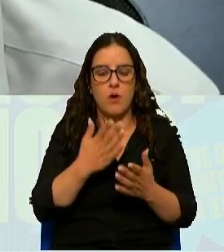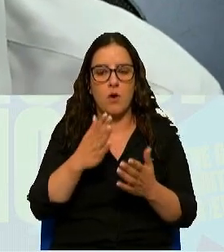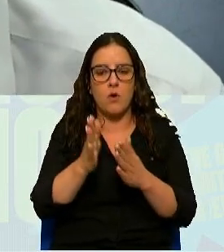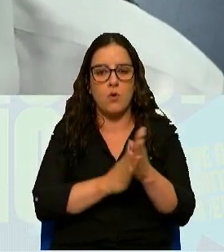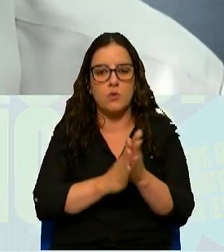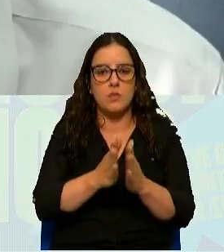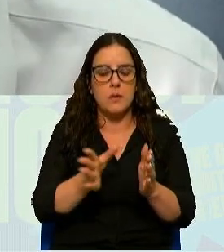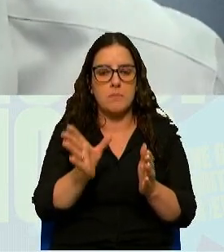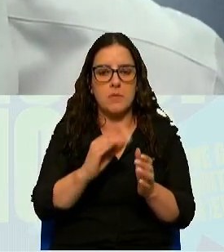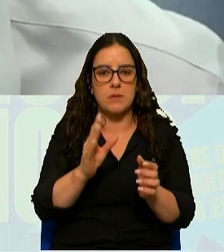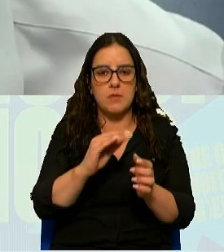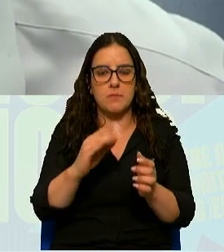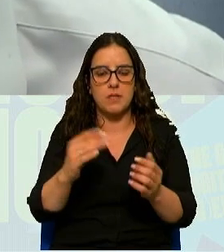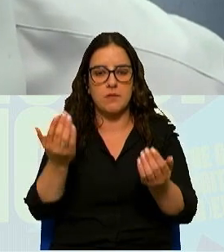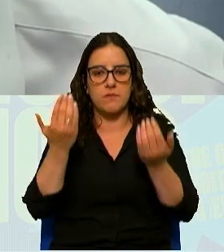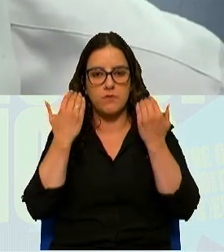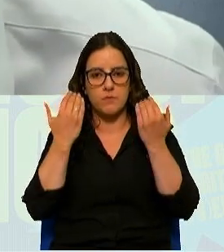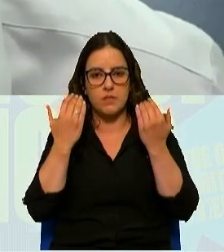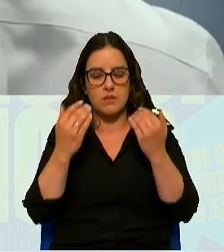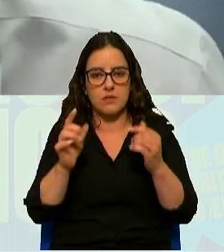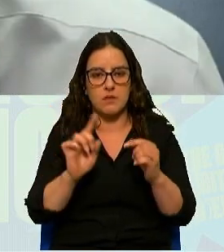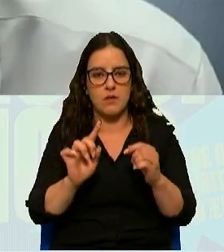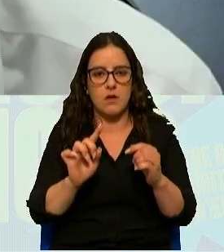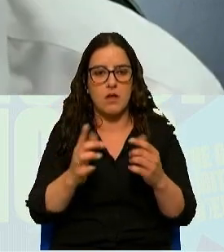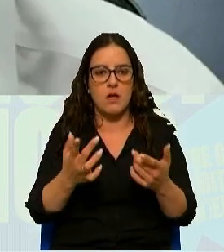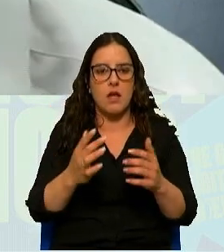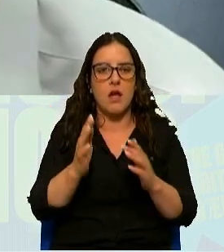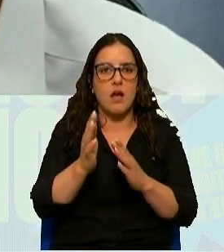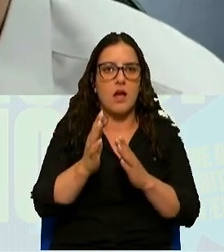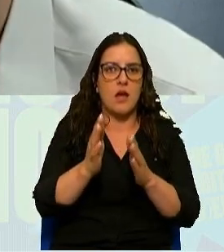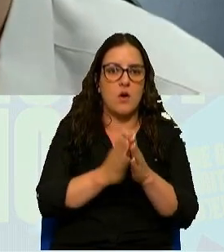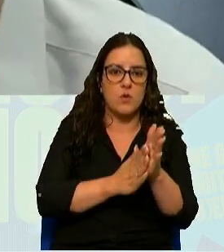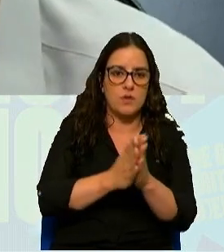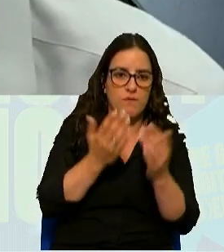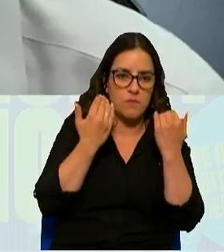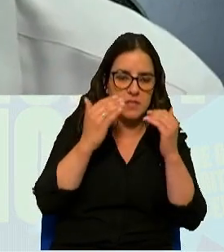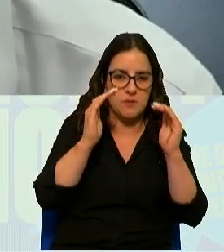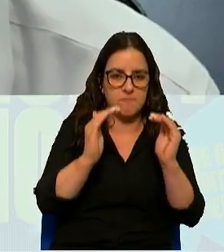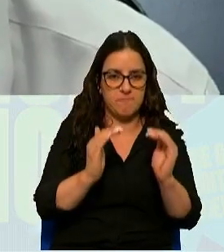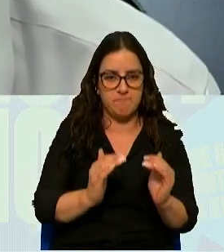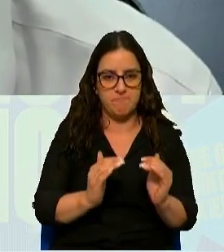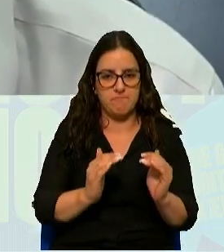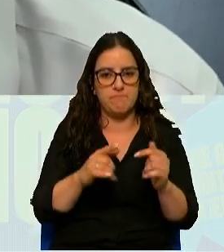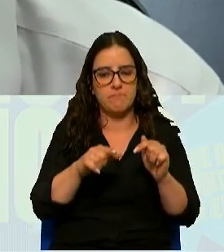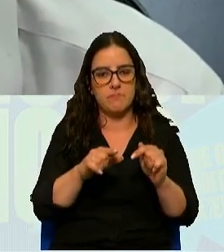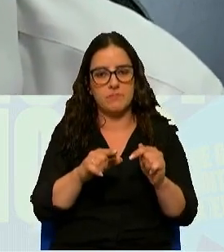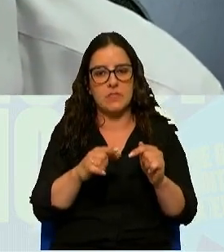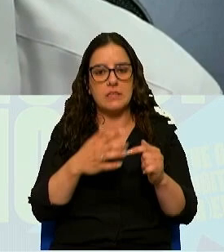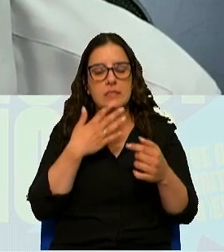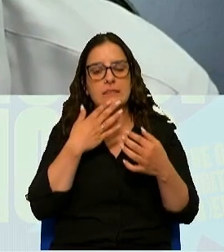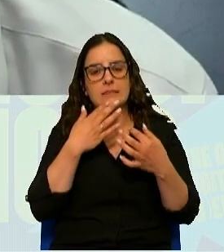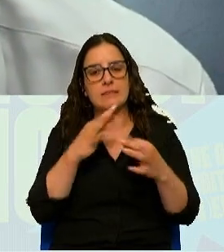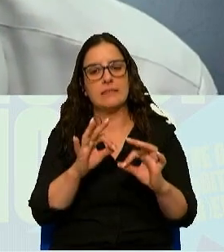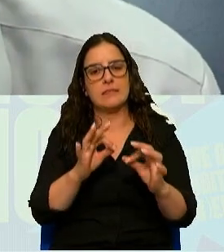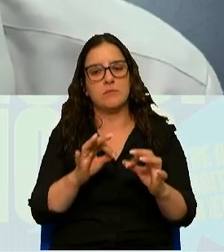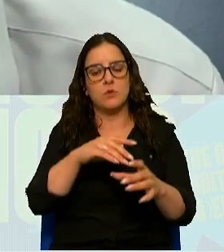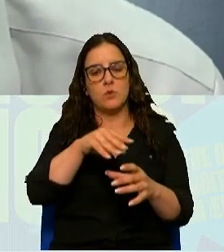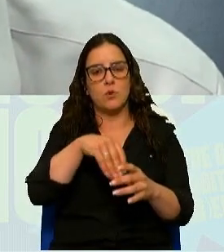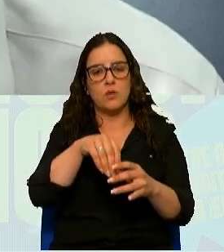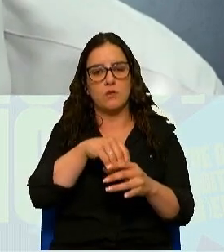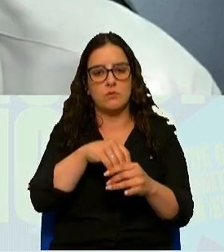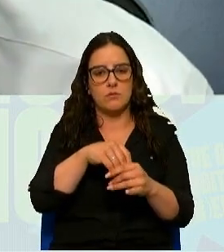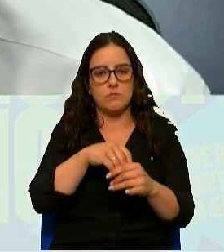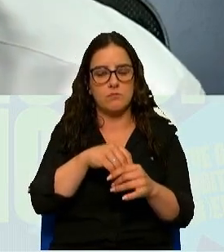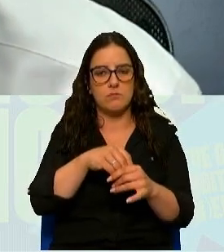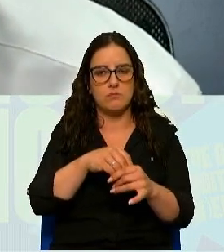data, but by actually using less data. We're using more simplistic models of context. And what I mean